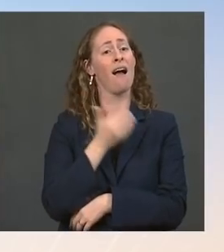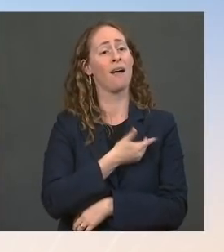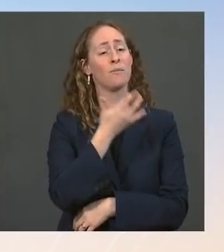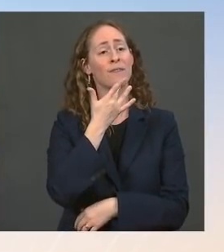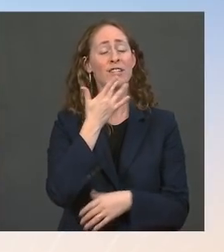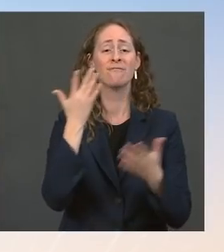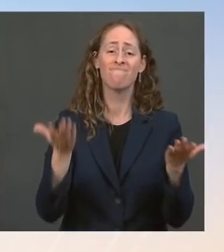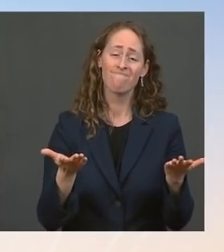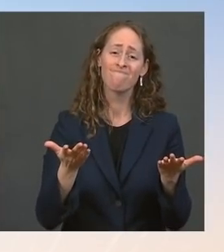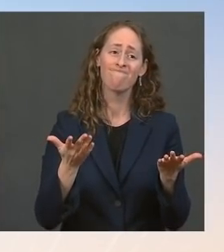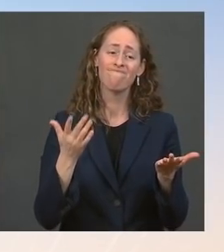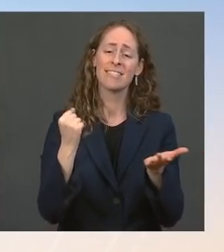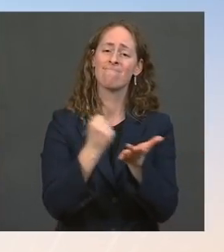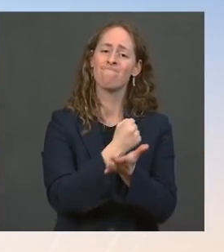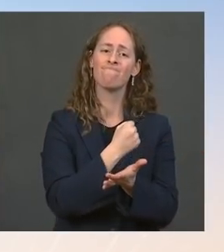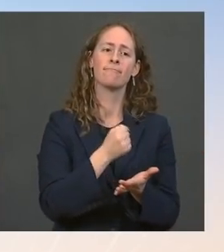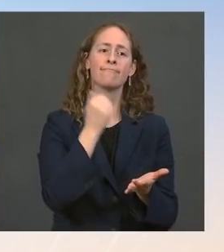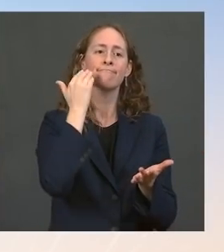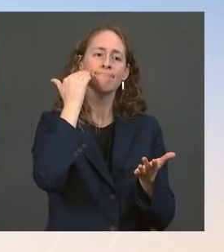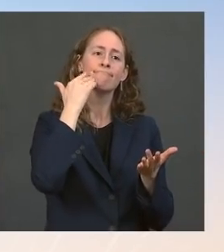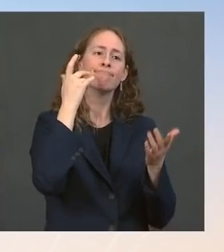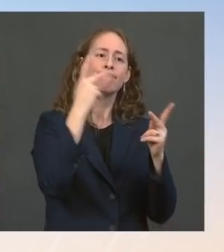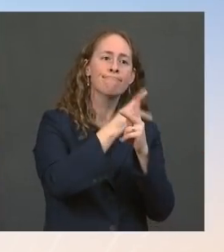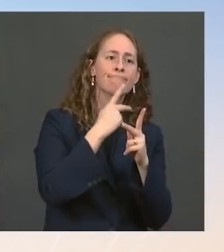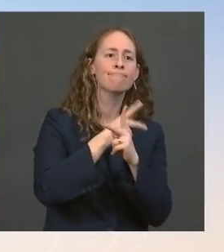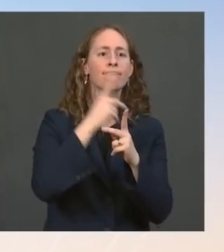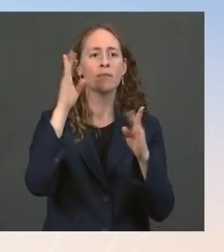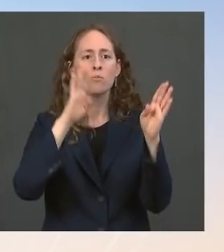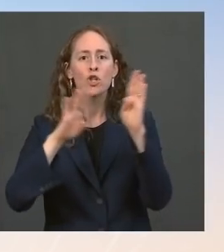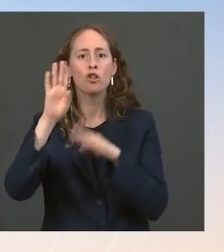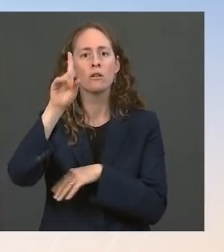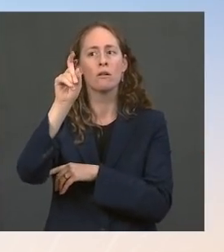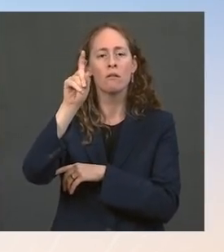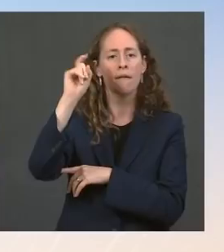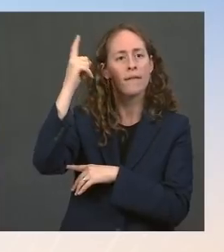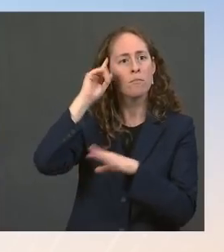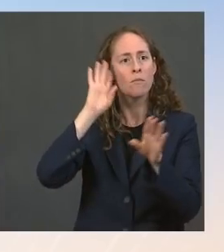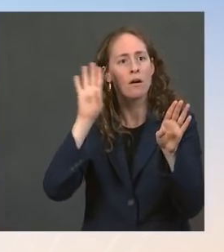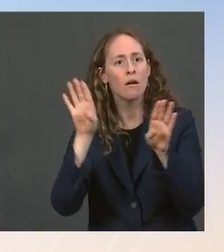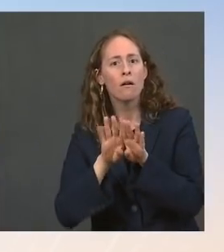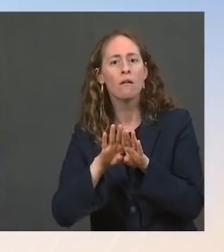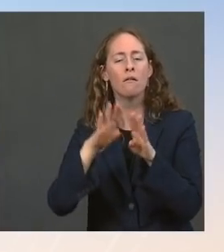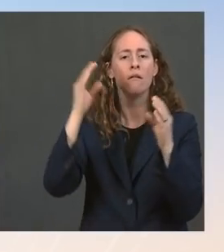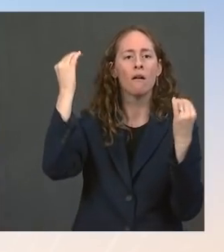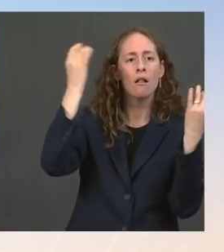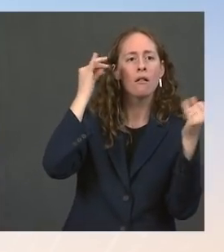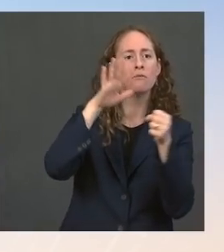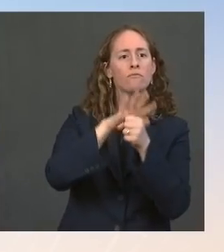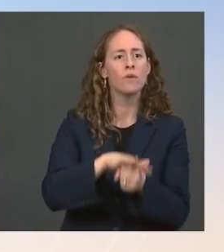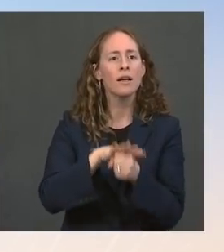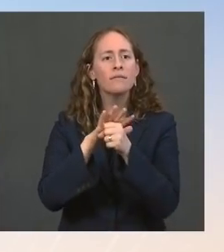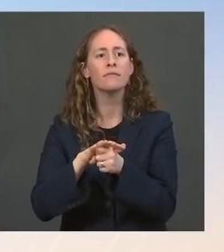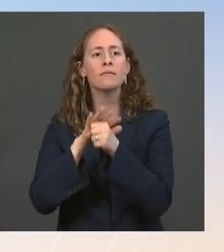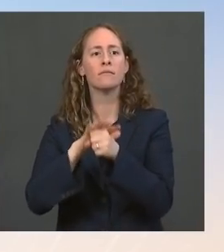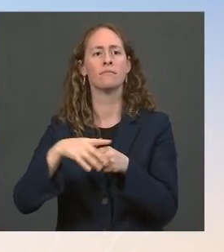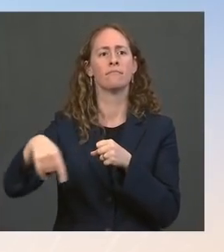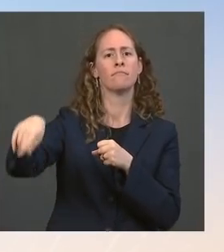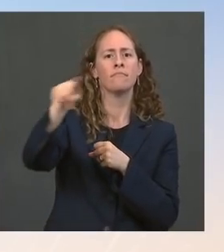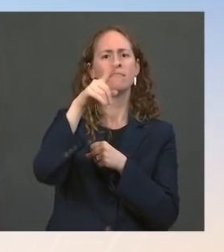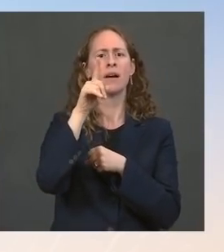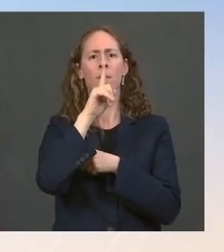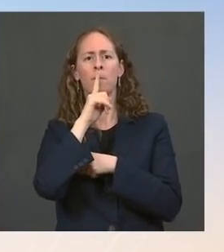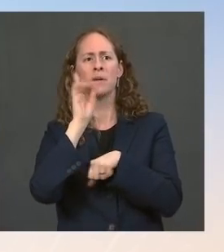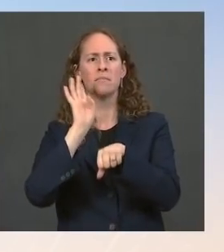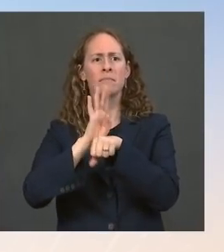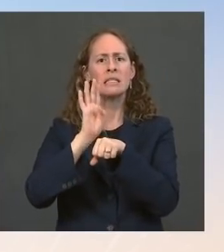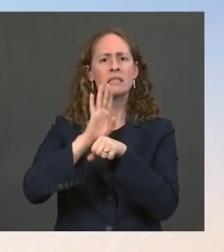spending time on that, having people worry about whether the government shut down, which we're working to prevent, having people, businesses,